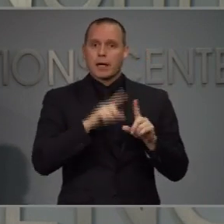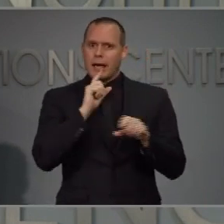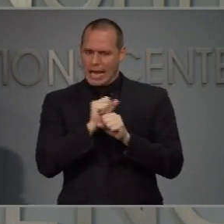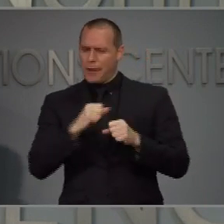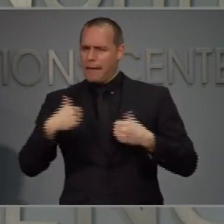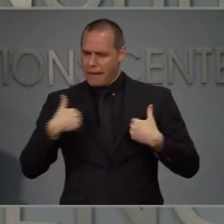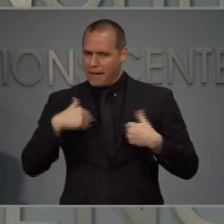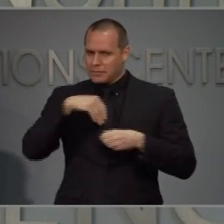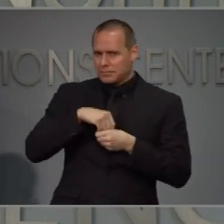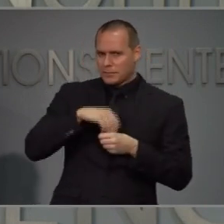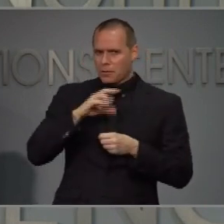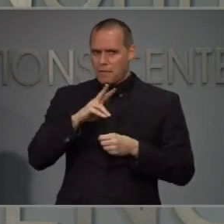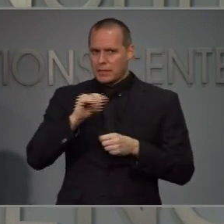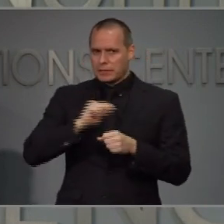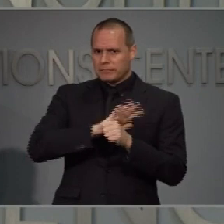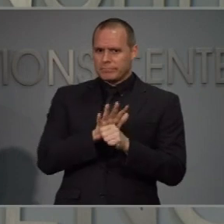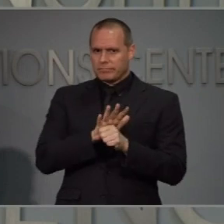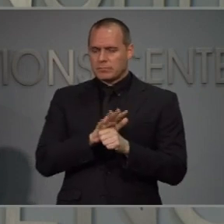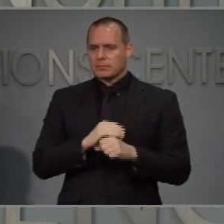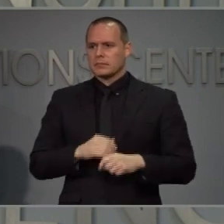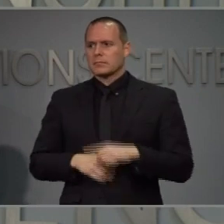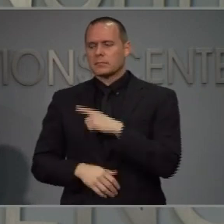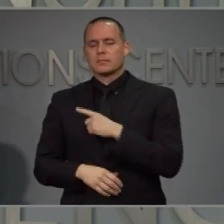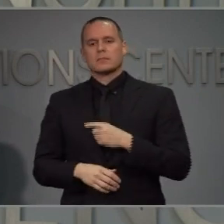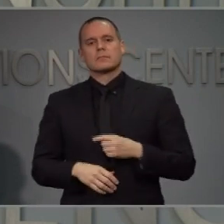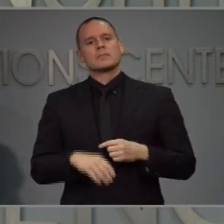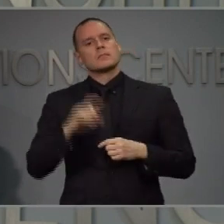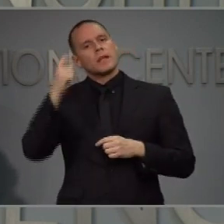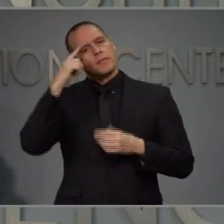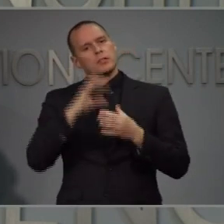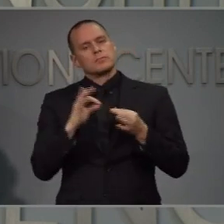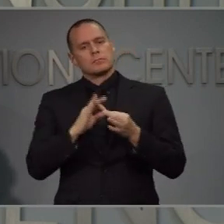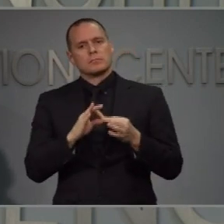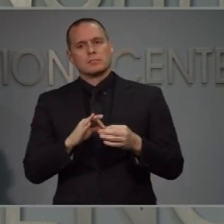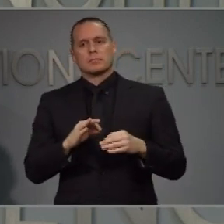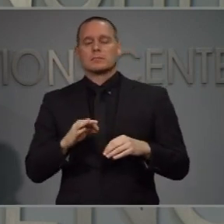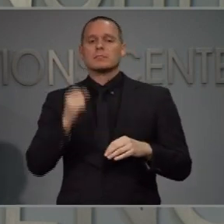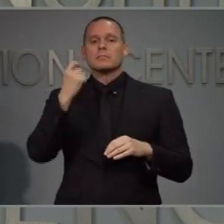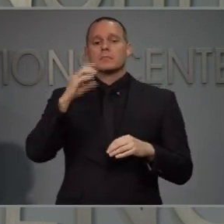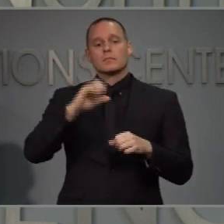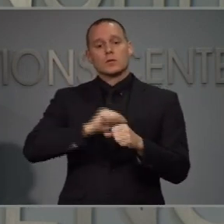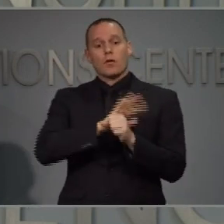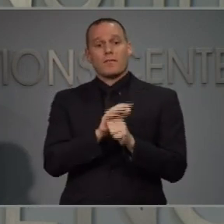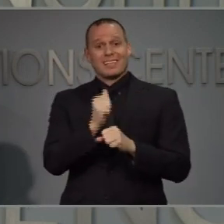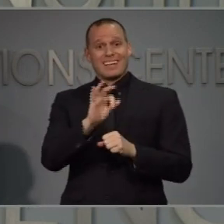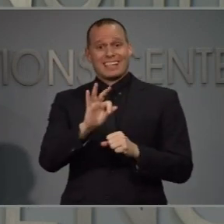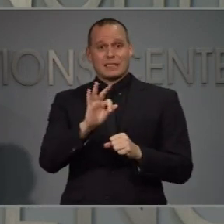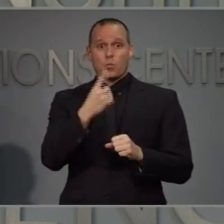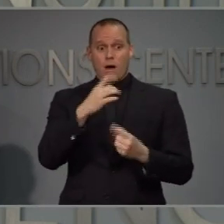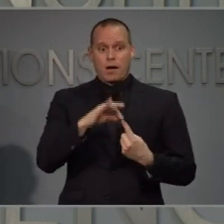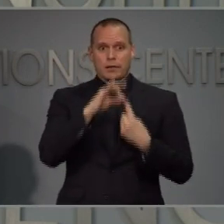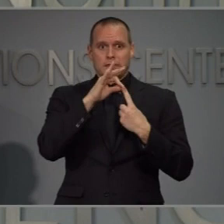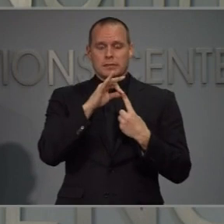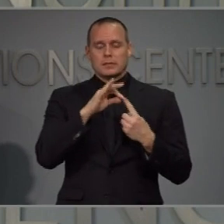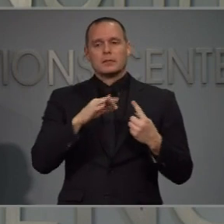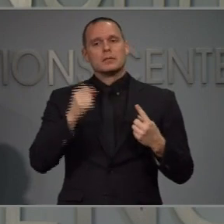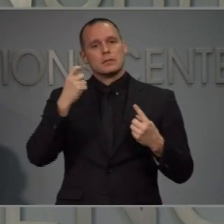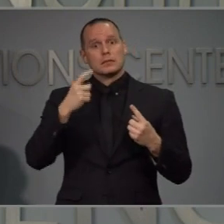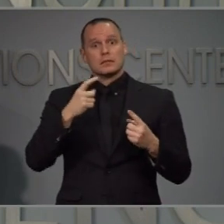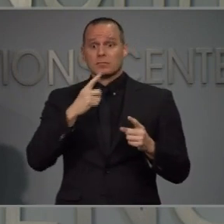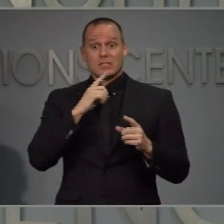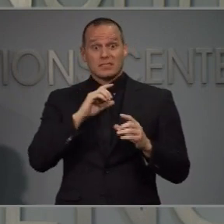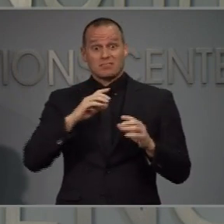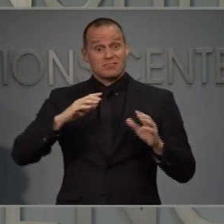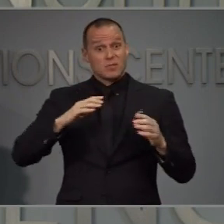One of the things that is different about COVID-19 and these tests is that a test had to be